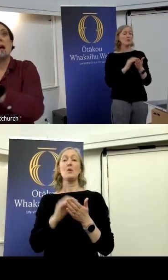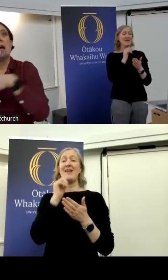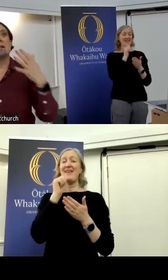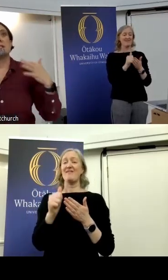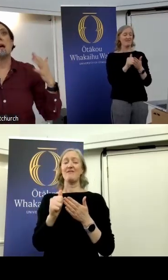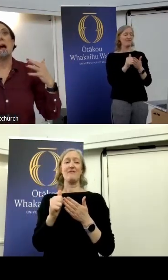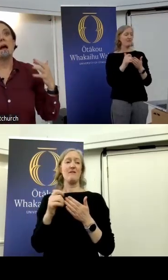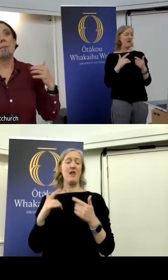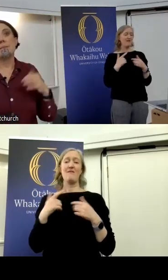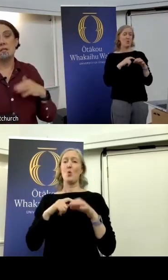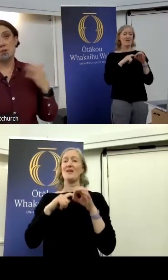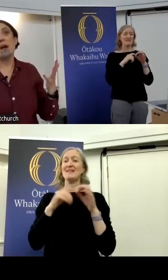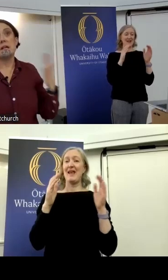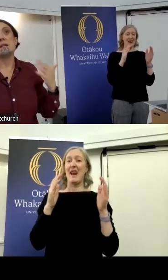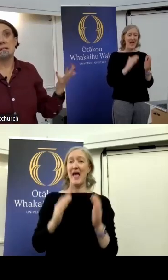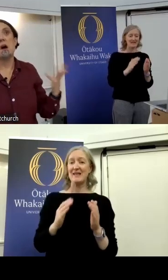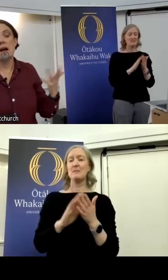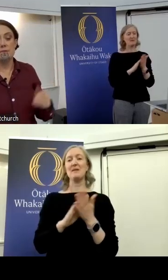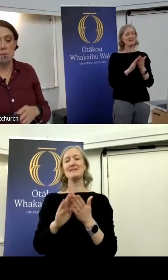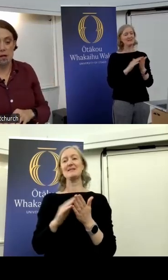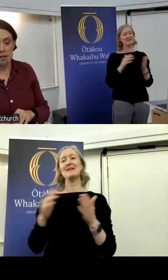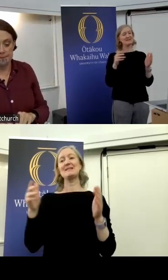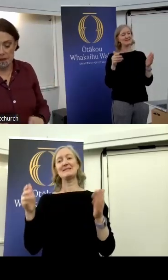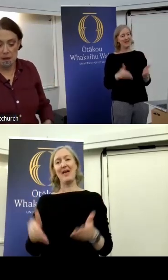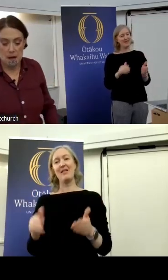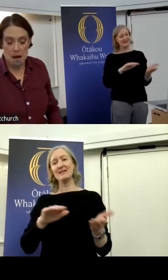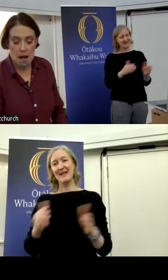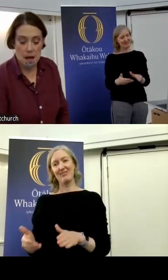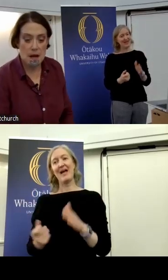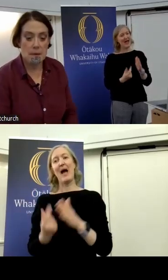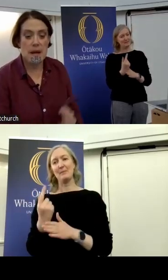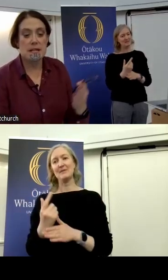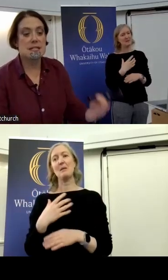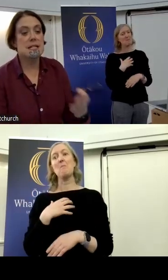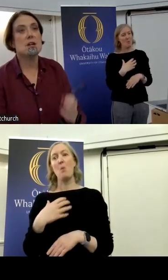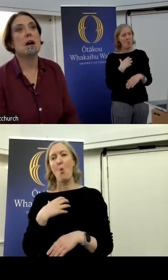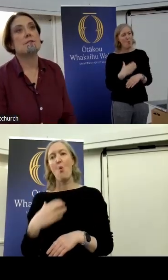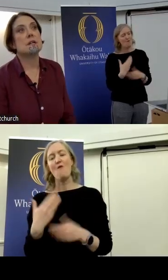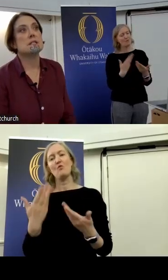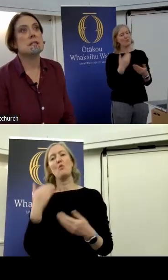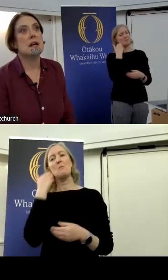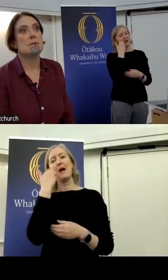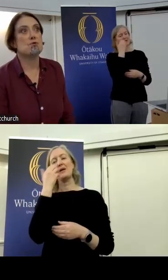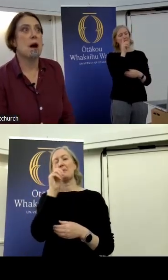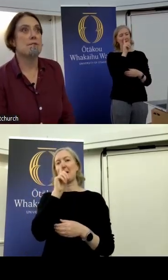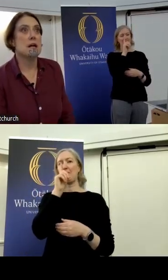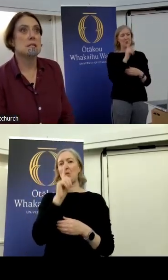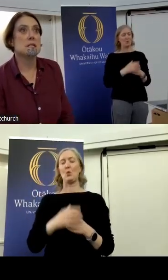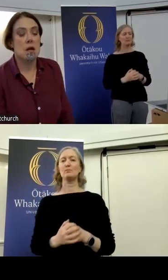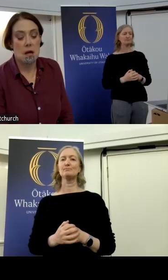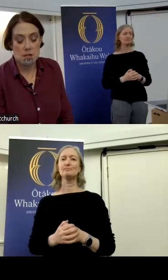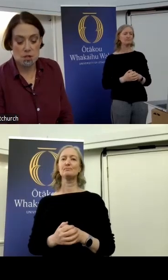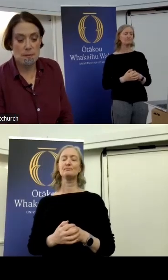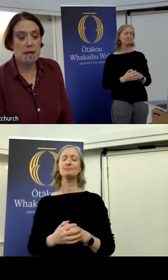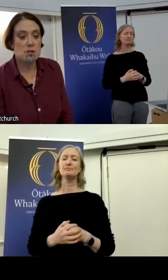deprivation is greater, is higher for Māori. And it's these kind of things that drive